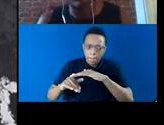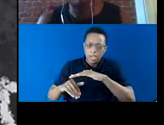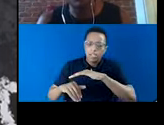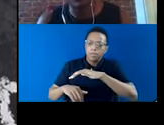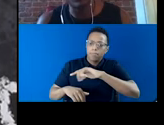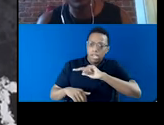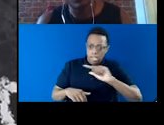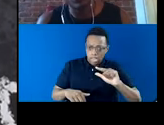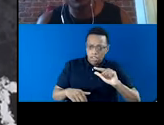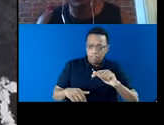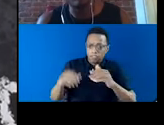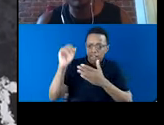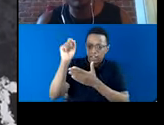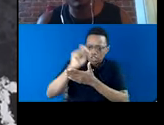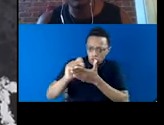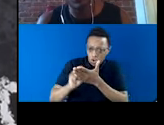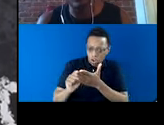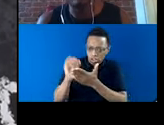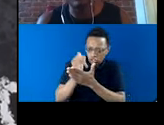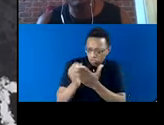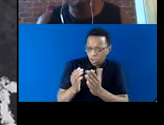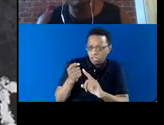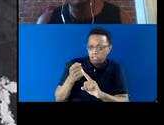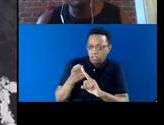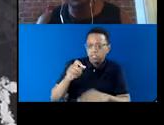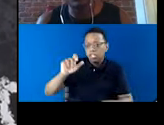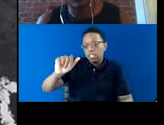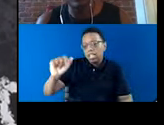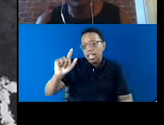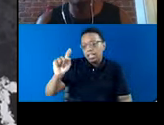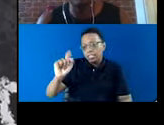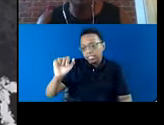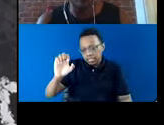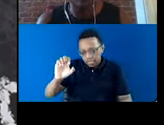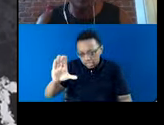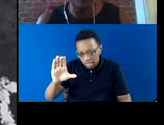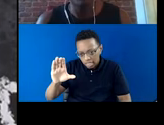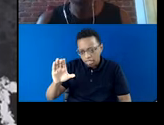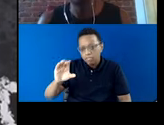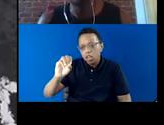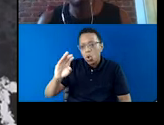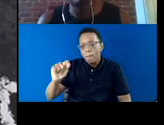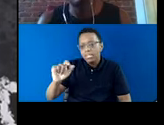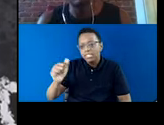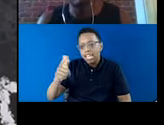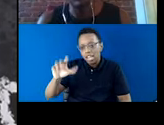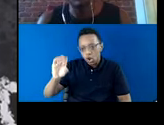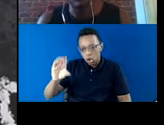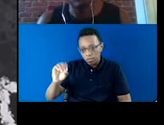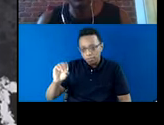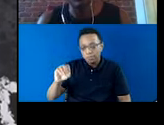have a drawing from the Aztec Florentine Codex of Ometeotl, who is